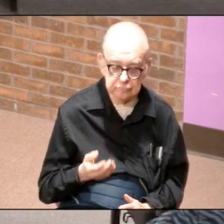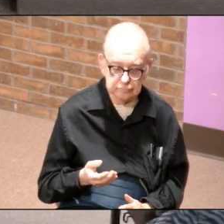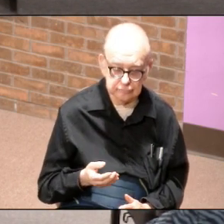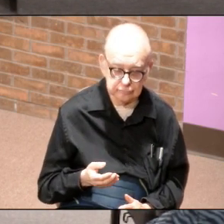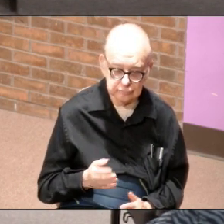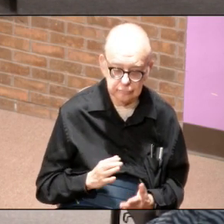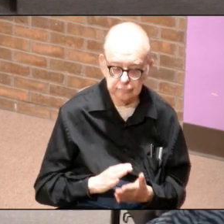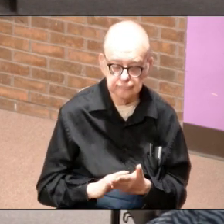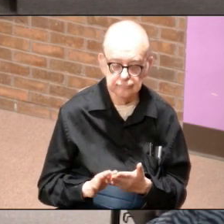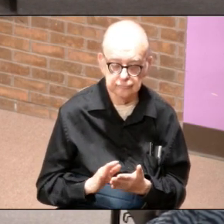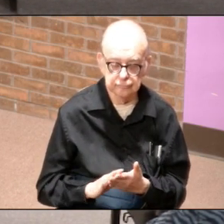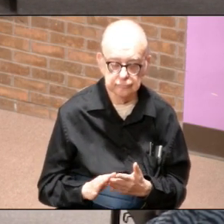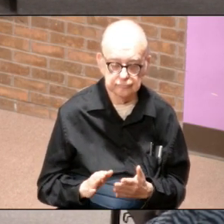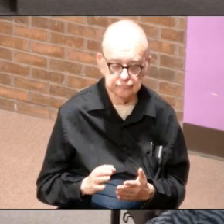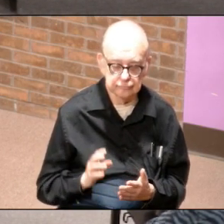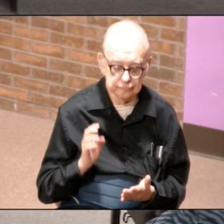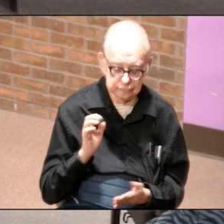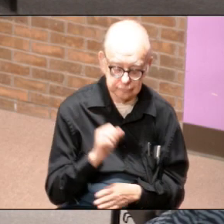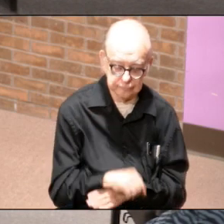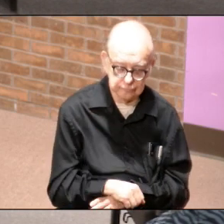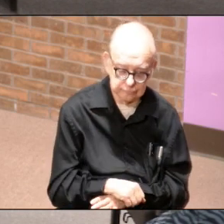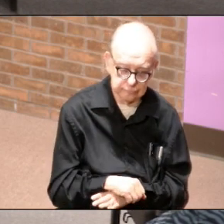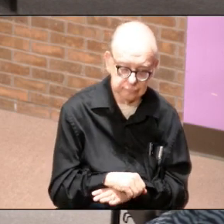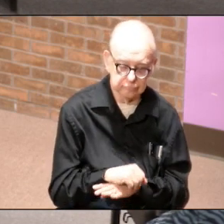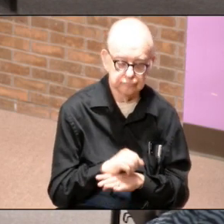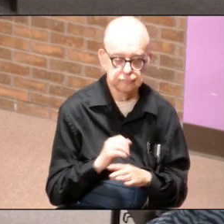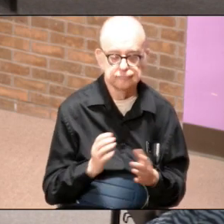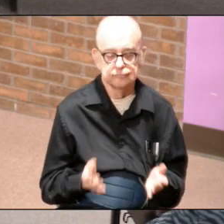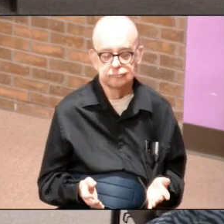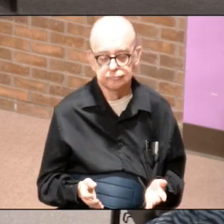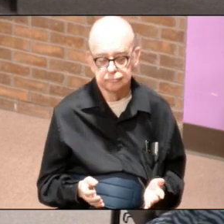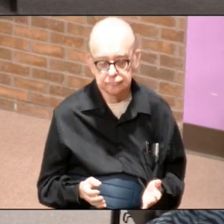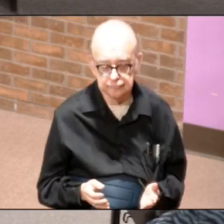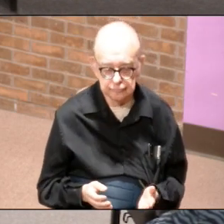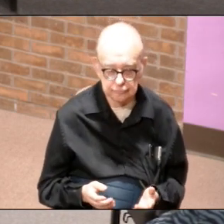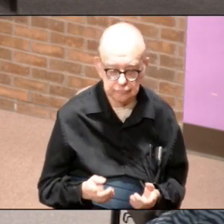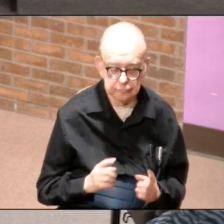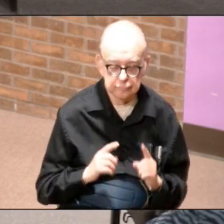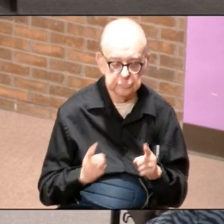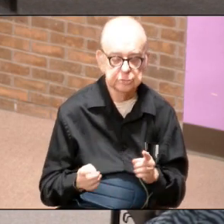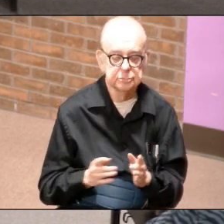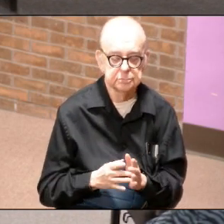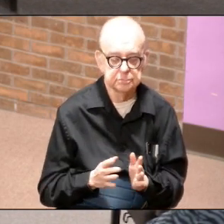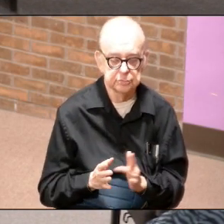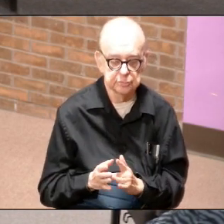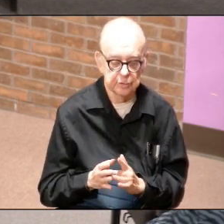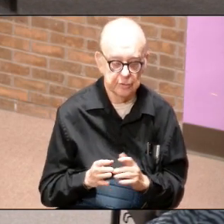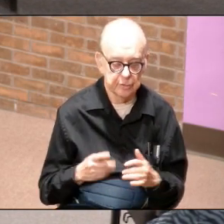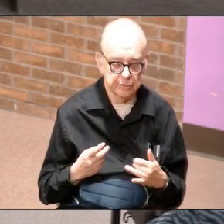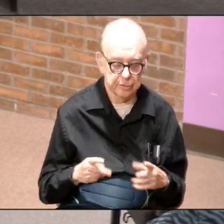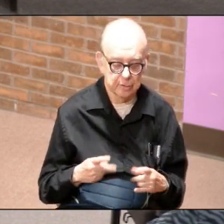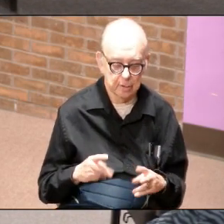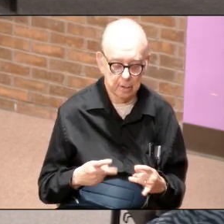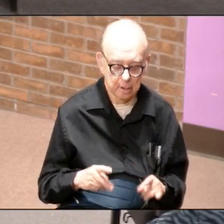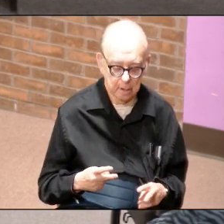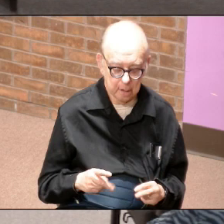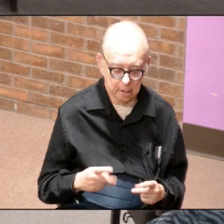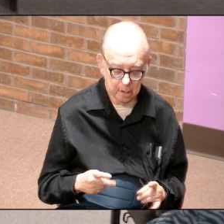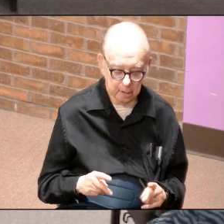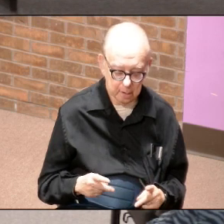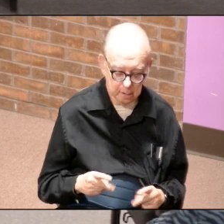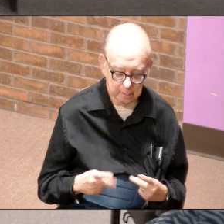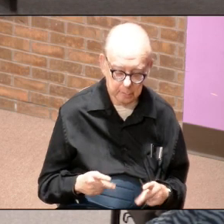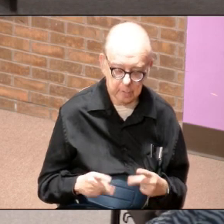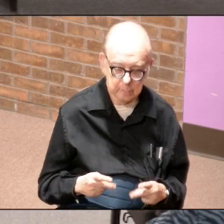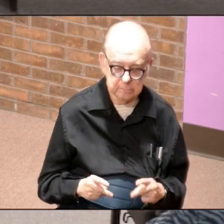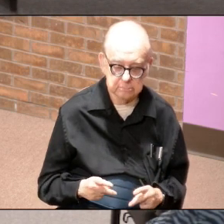a nice little bow down, let's come into Jesus party when we finally get to